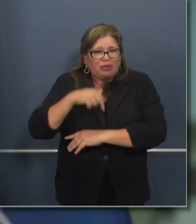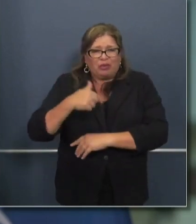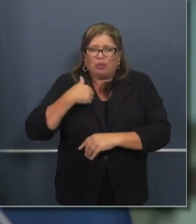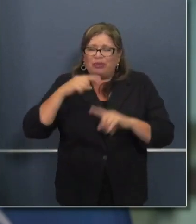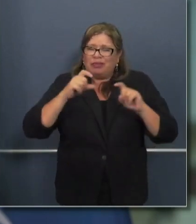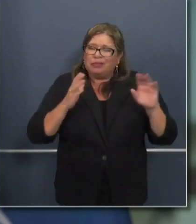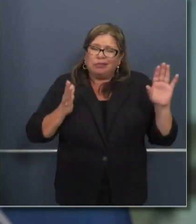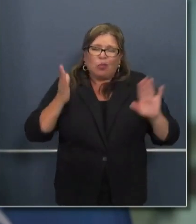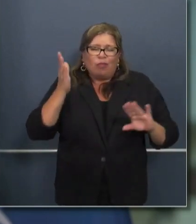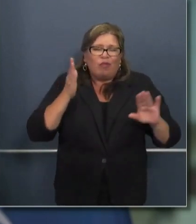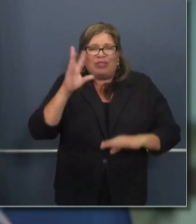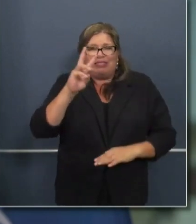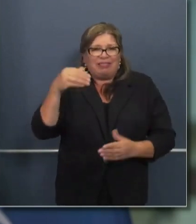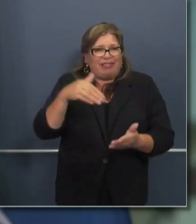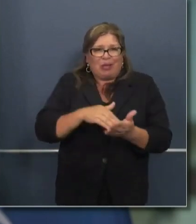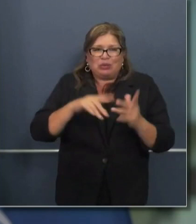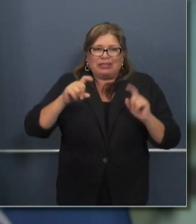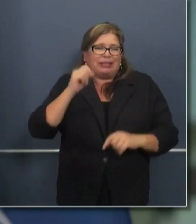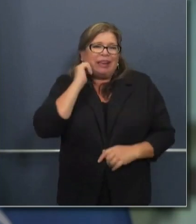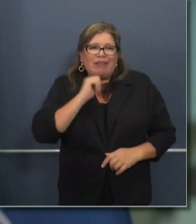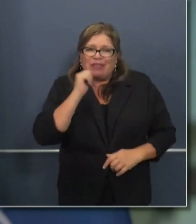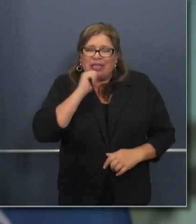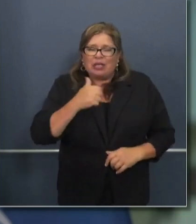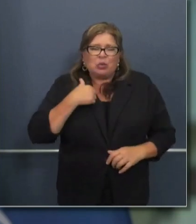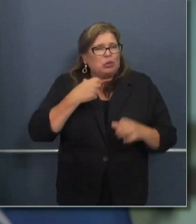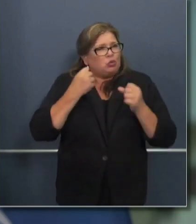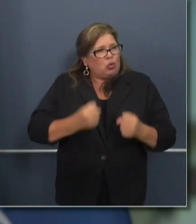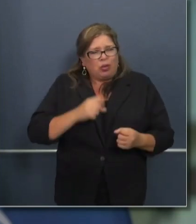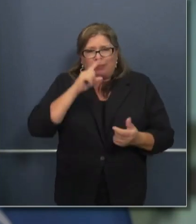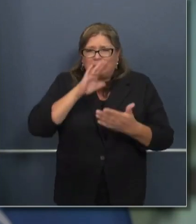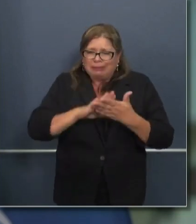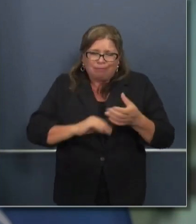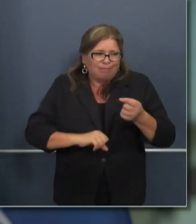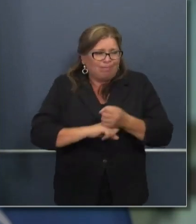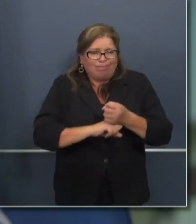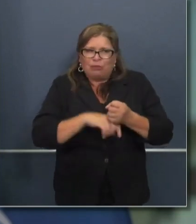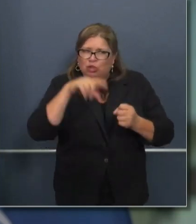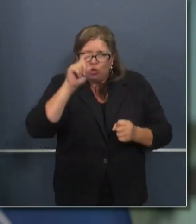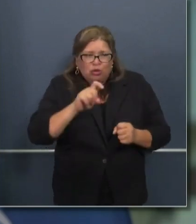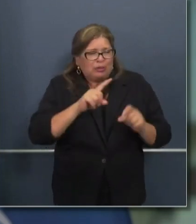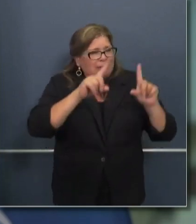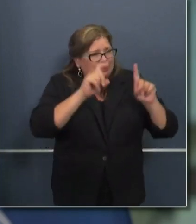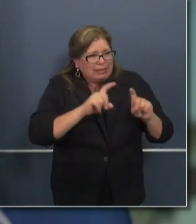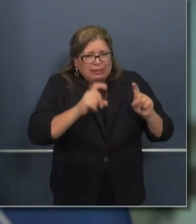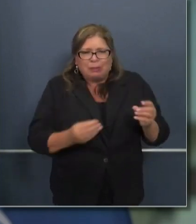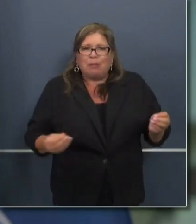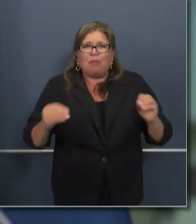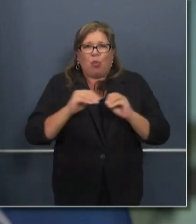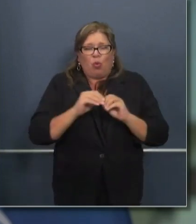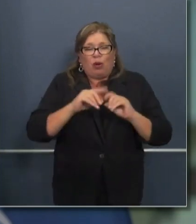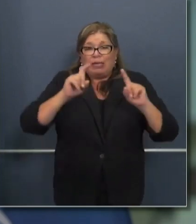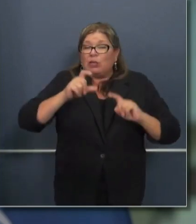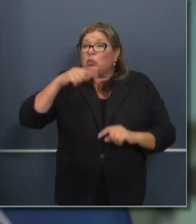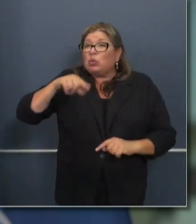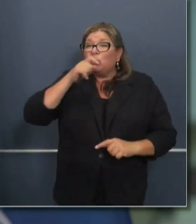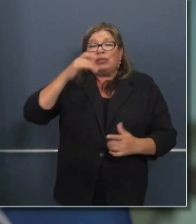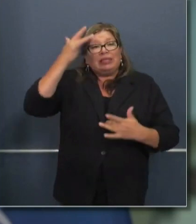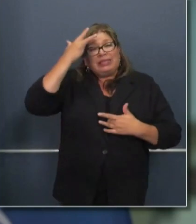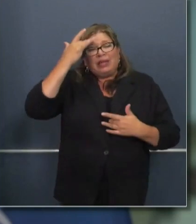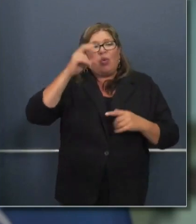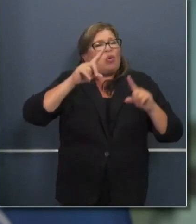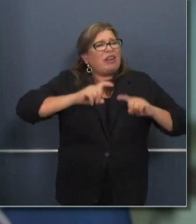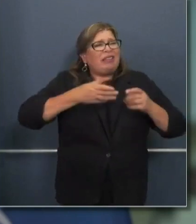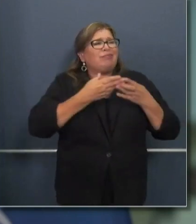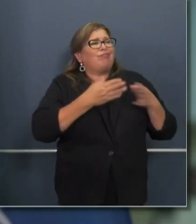done in that space. We'll continue to be strong advocates for more testing, more community testing, and make